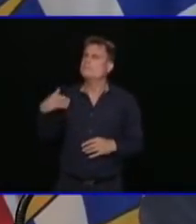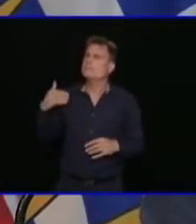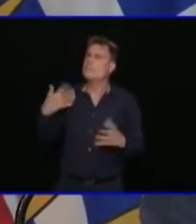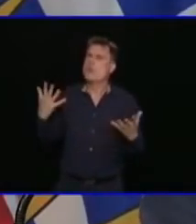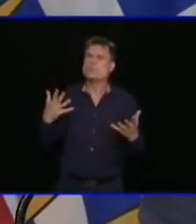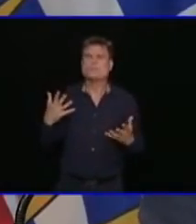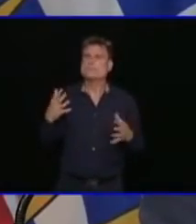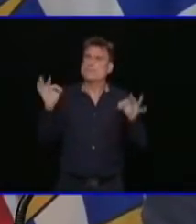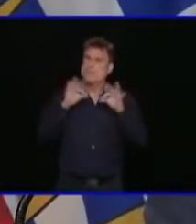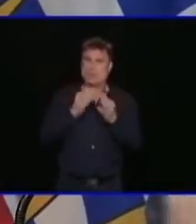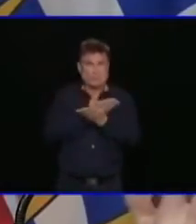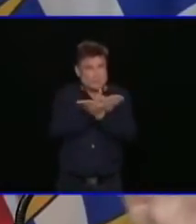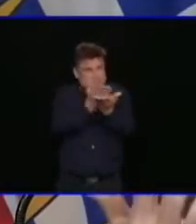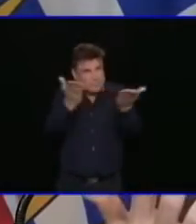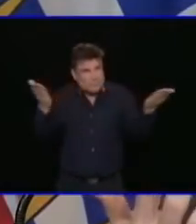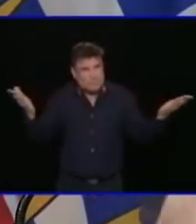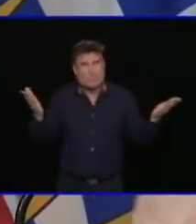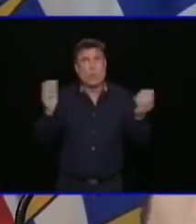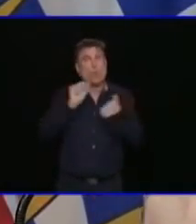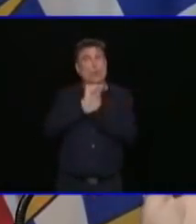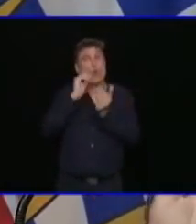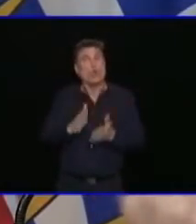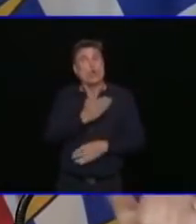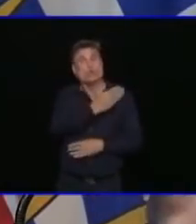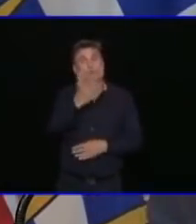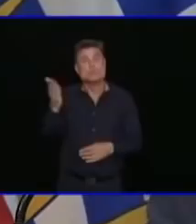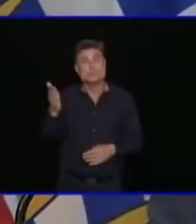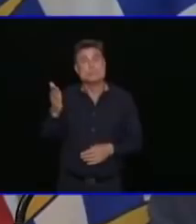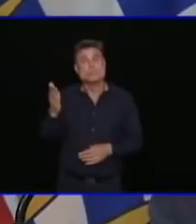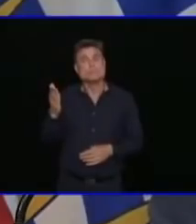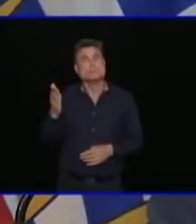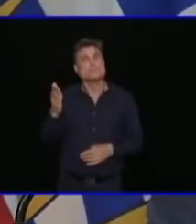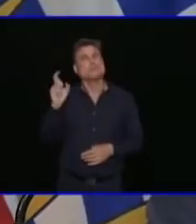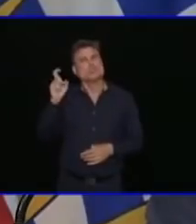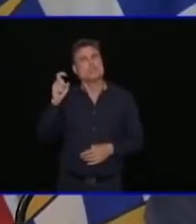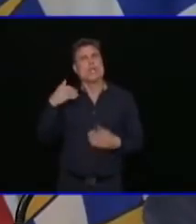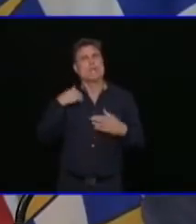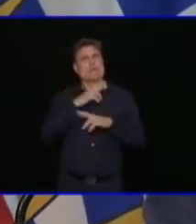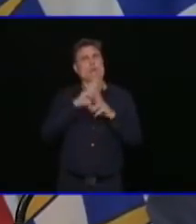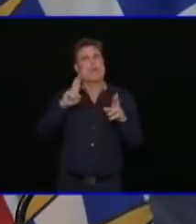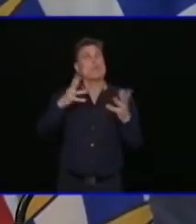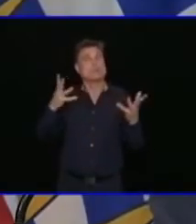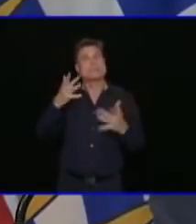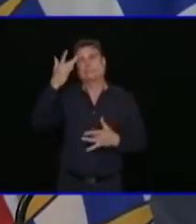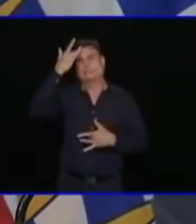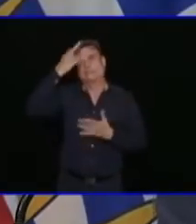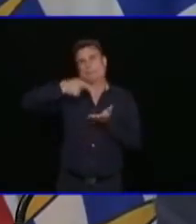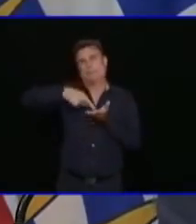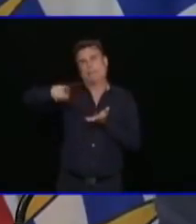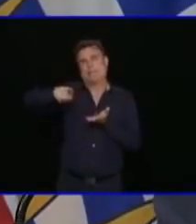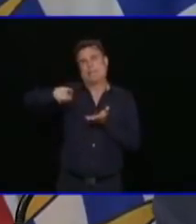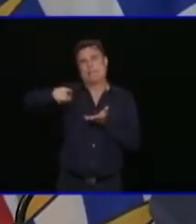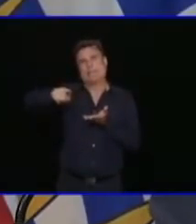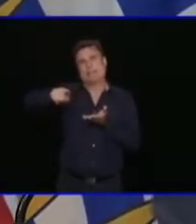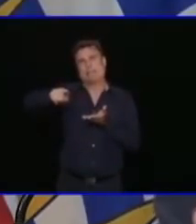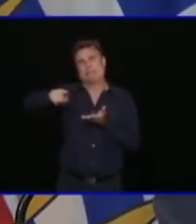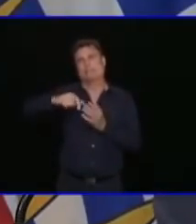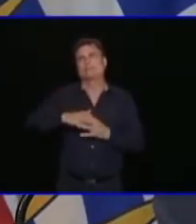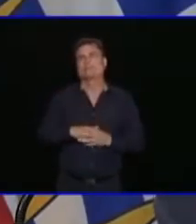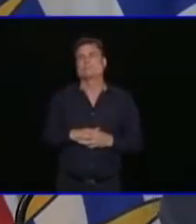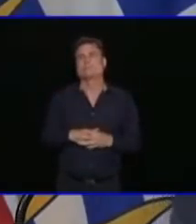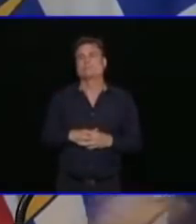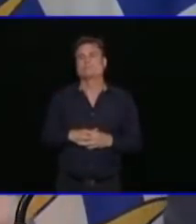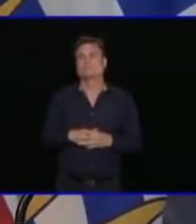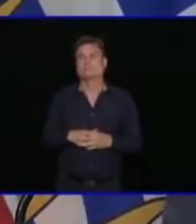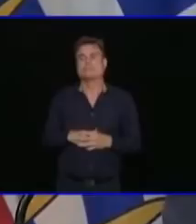again. There's also a culture in many places, and in healthcare more than many other places, of presenteeism. If I don't go into